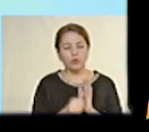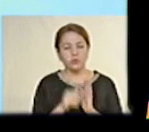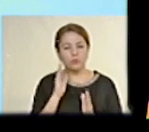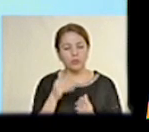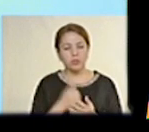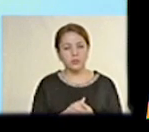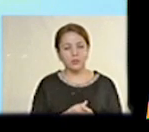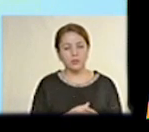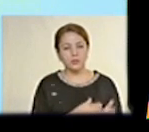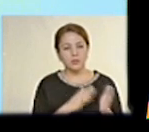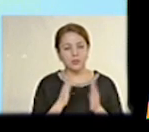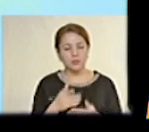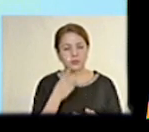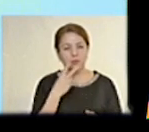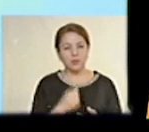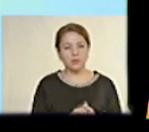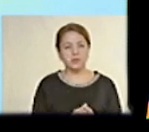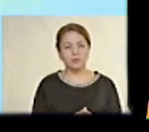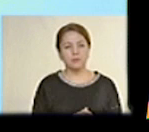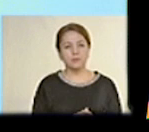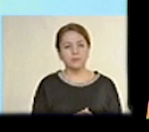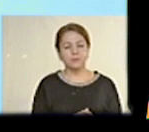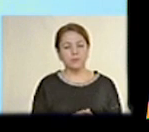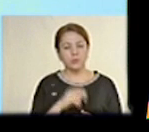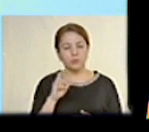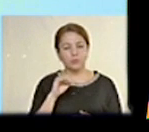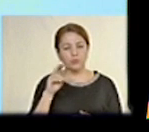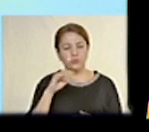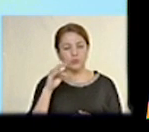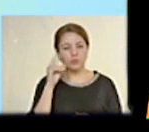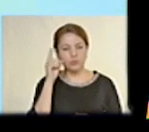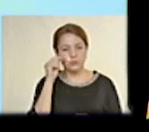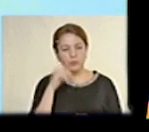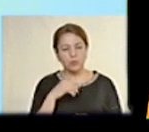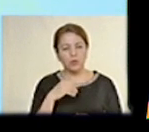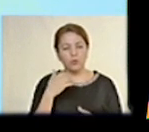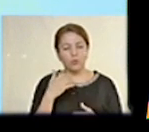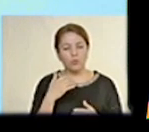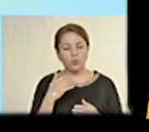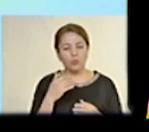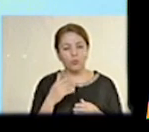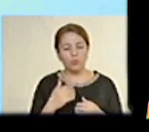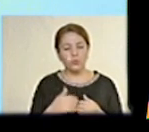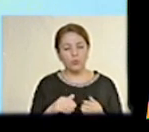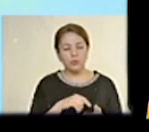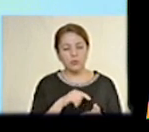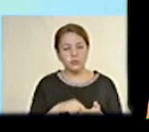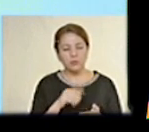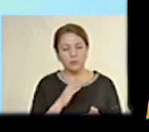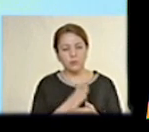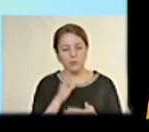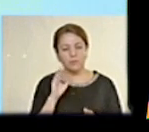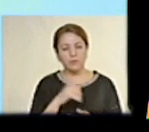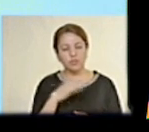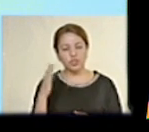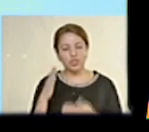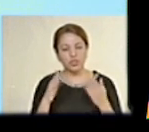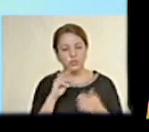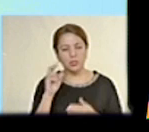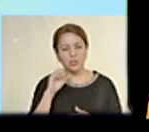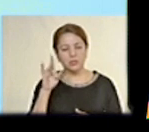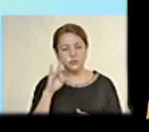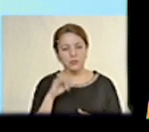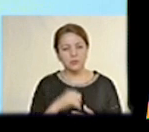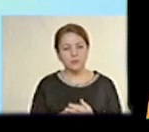o'quvchilar, navbatdagi misolga e'tibor qiling. Butun sonimiz o'rtada kelyapti va chetlarida esa kasr